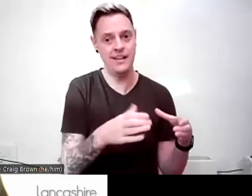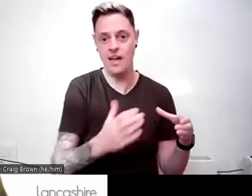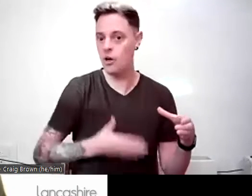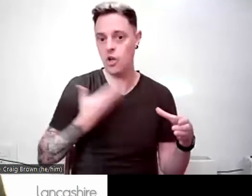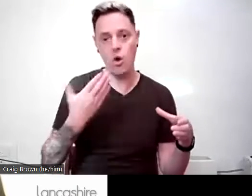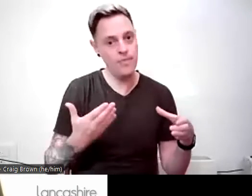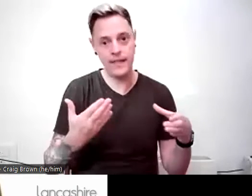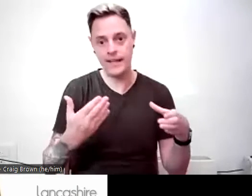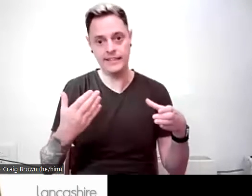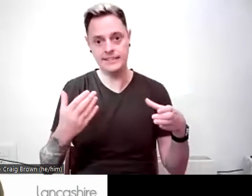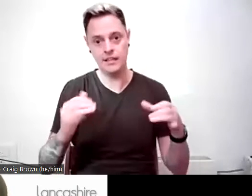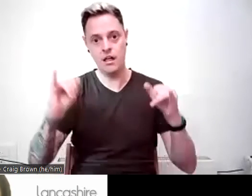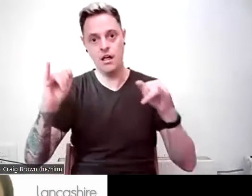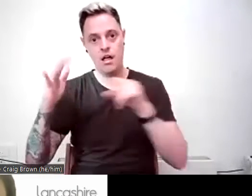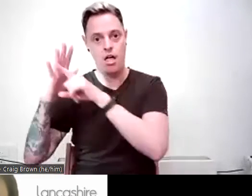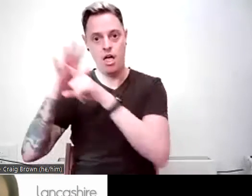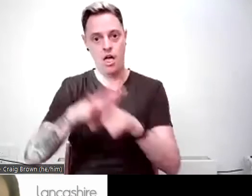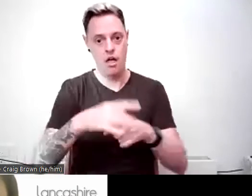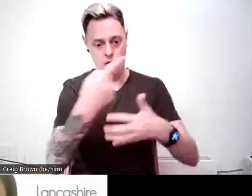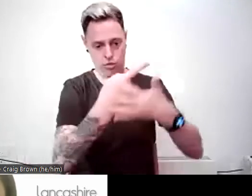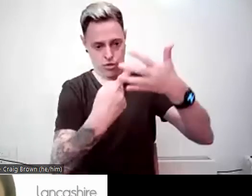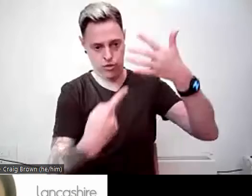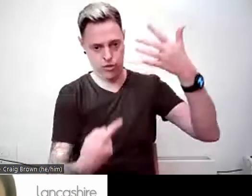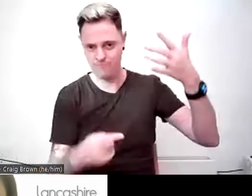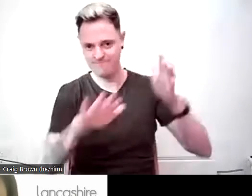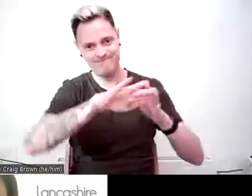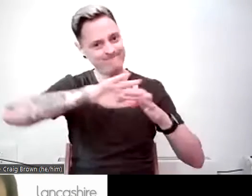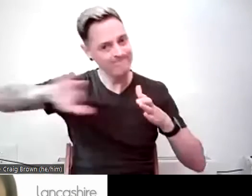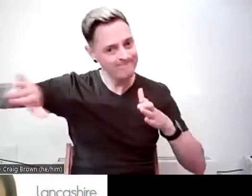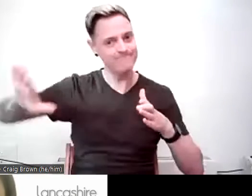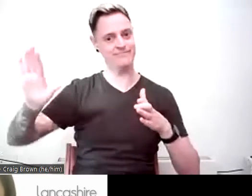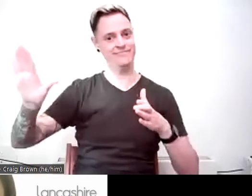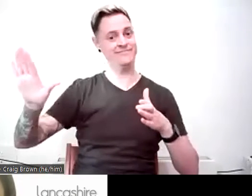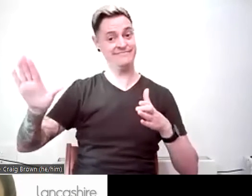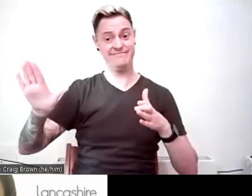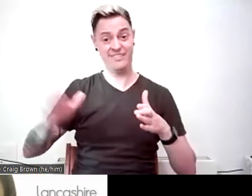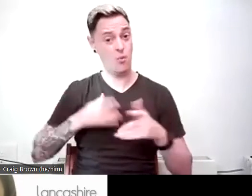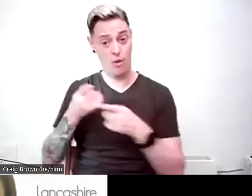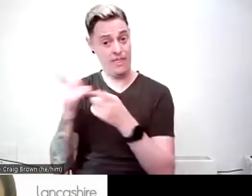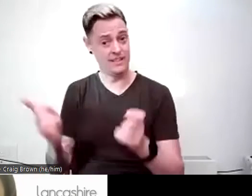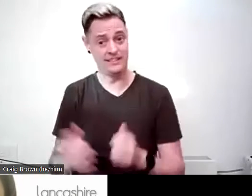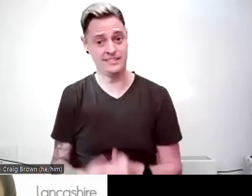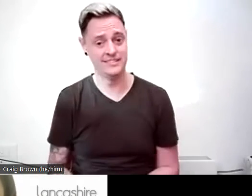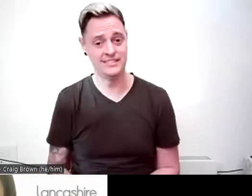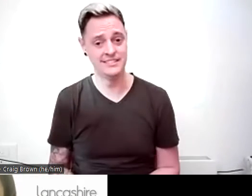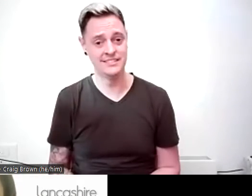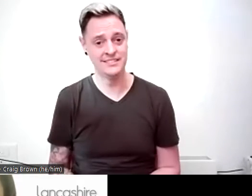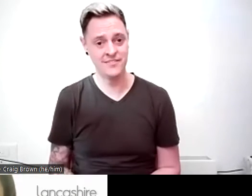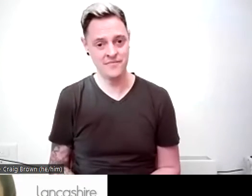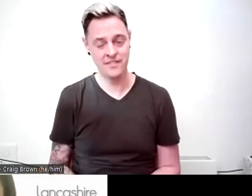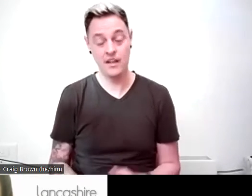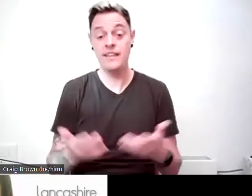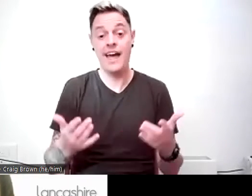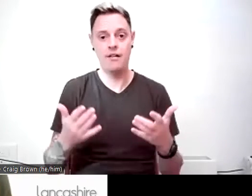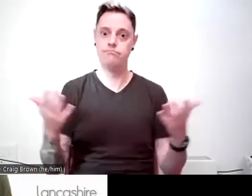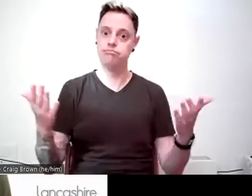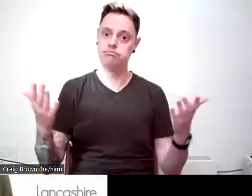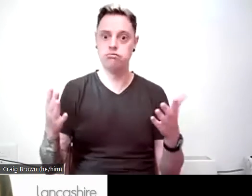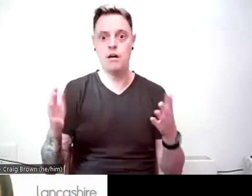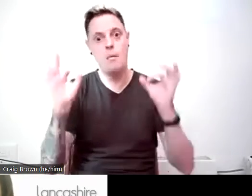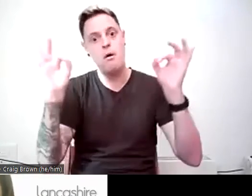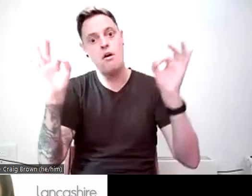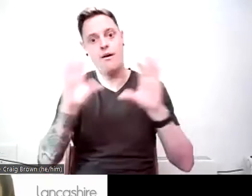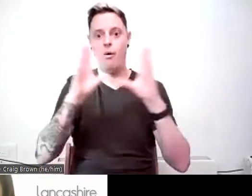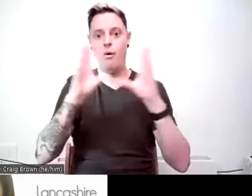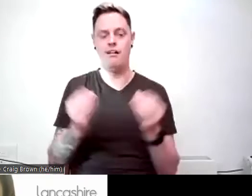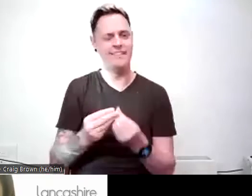to come on top of it and cloud it. And we're not at that, unfortunately. Ideally we wouldn't need a queer yoga class, we wouldn't need to